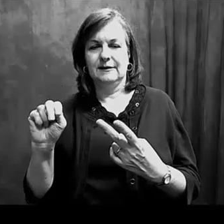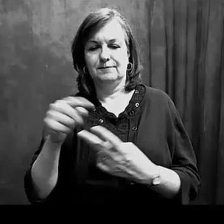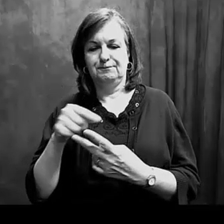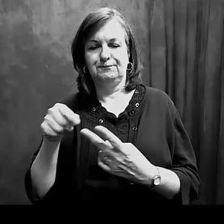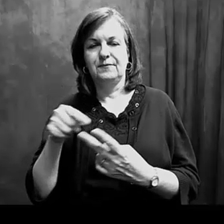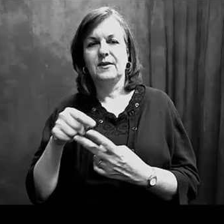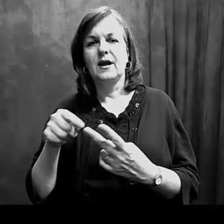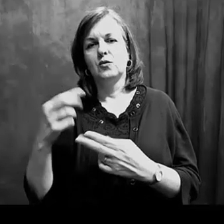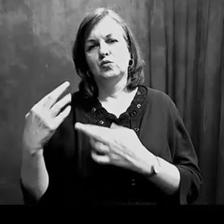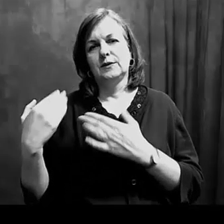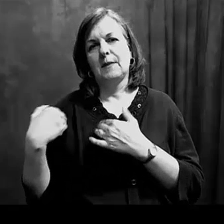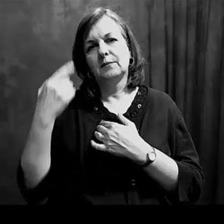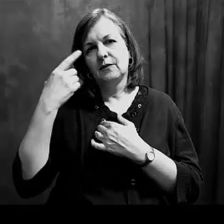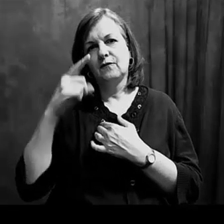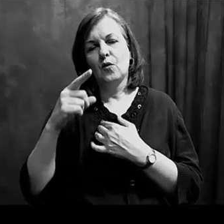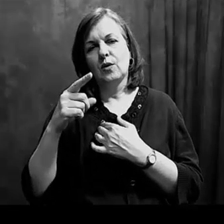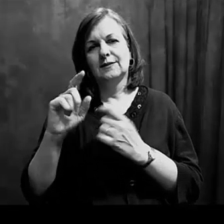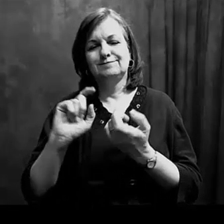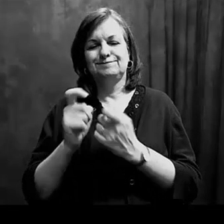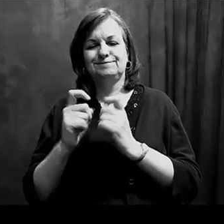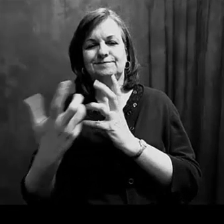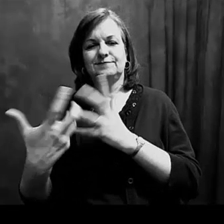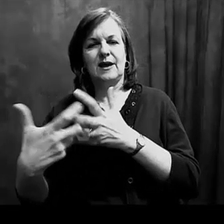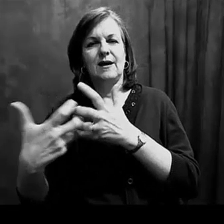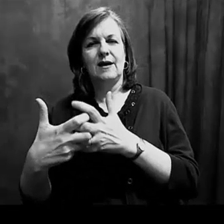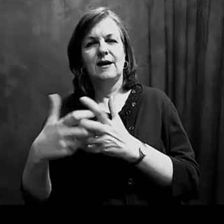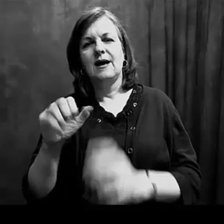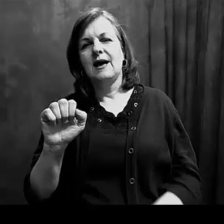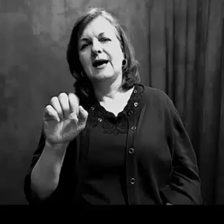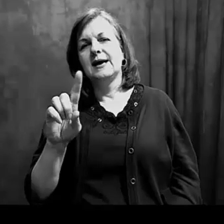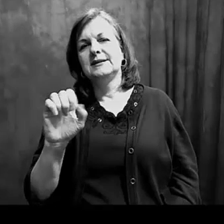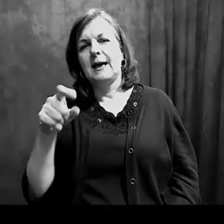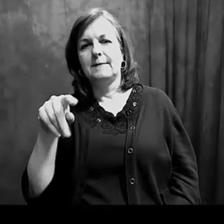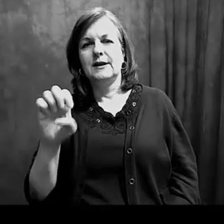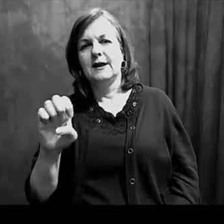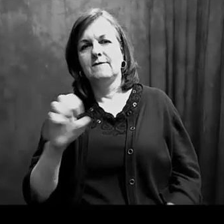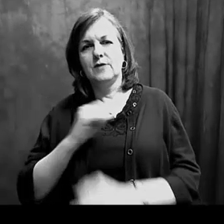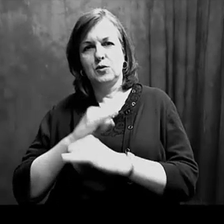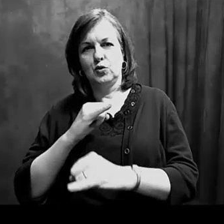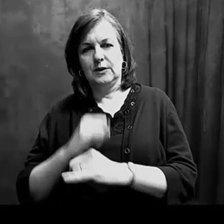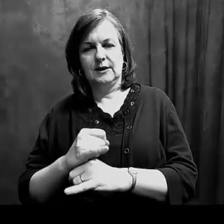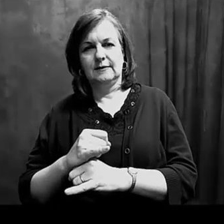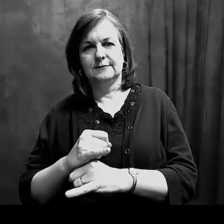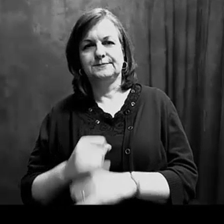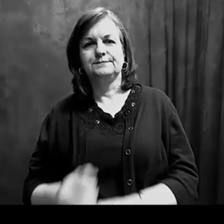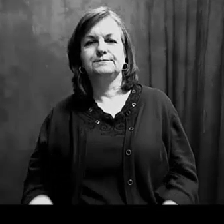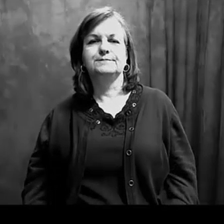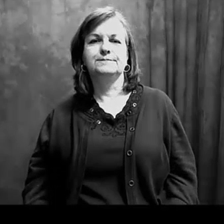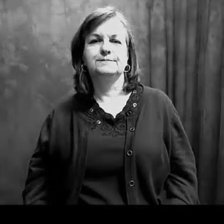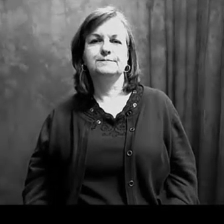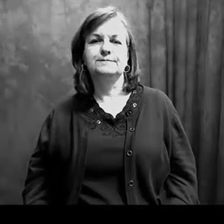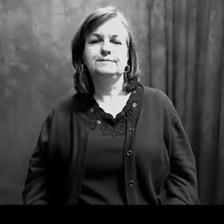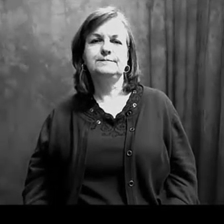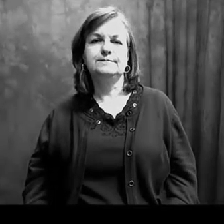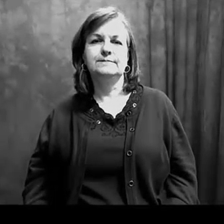And we look at them being responsible for this adaptive immunity. So we said about raising the response rate.